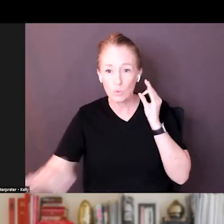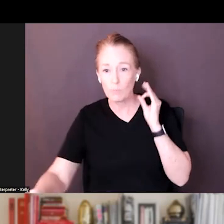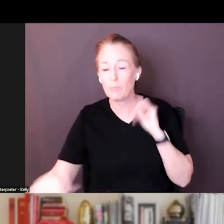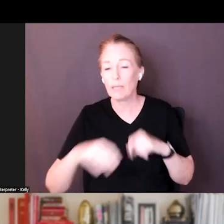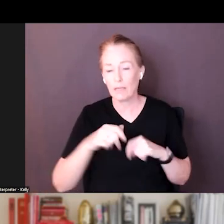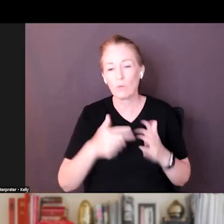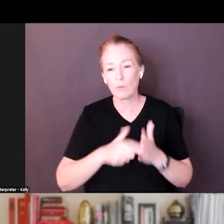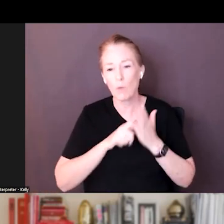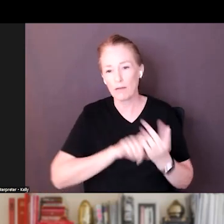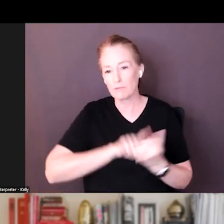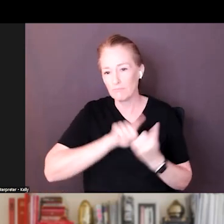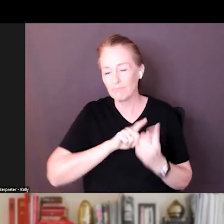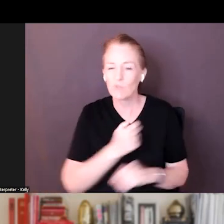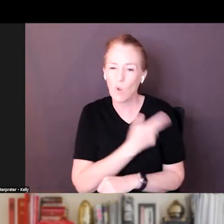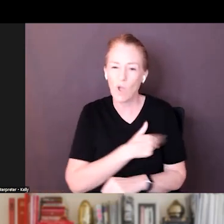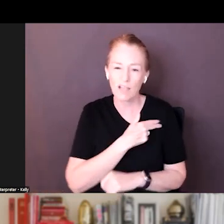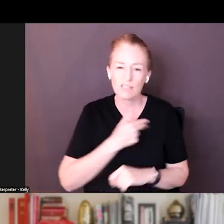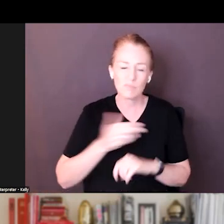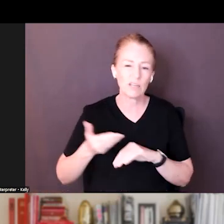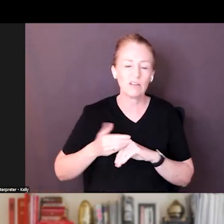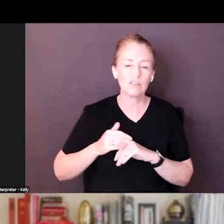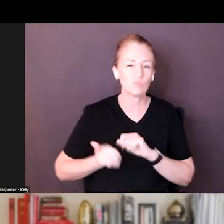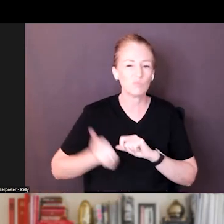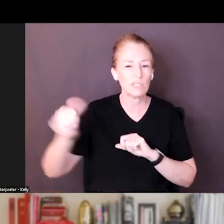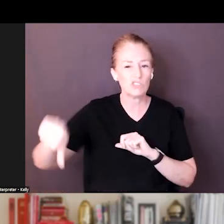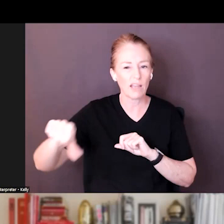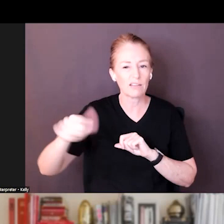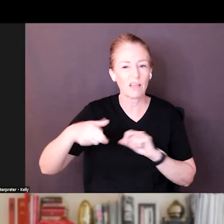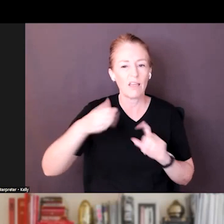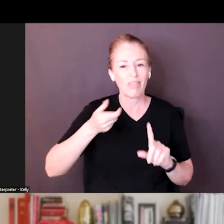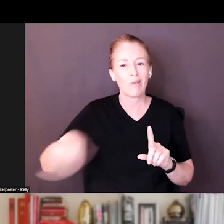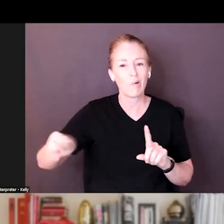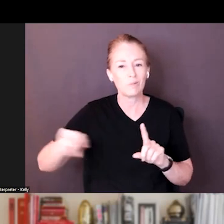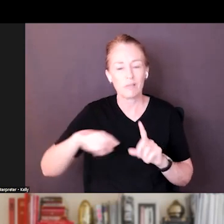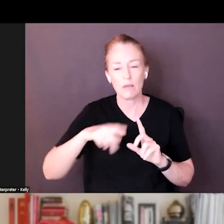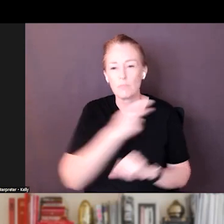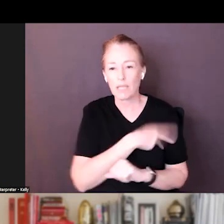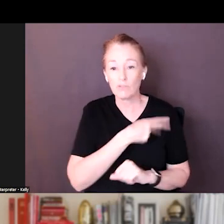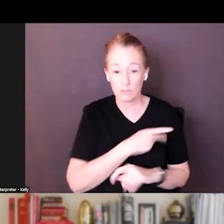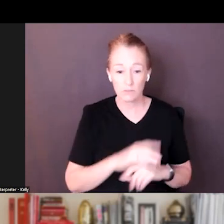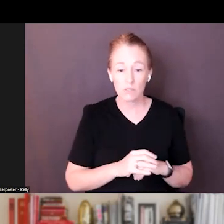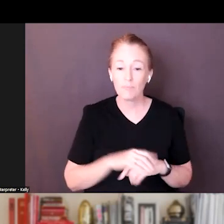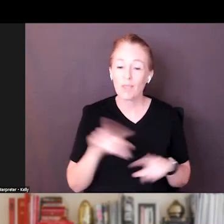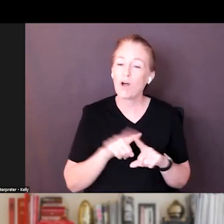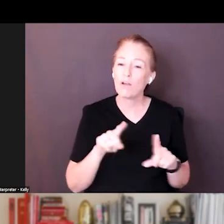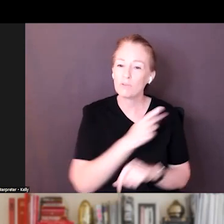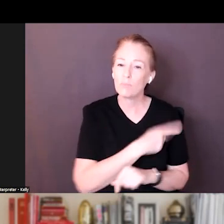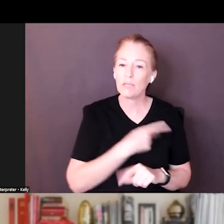patients. And then there's individuals who have other types of conditions, such